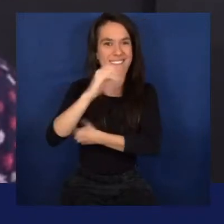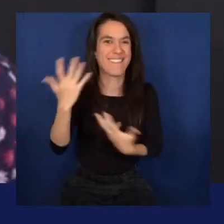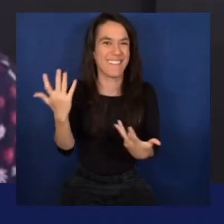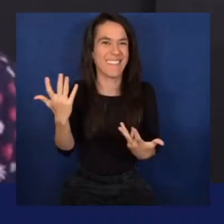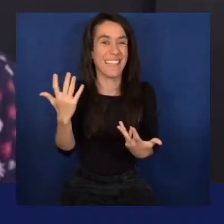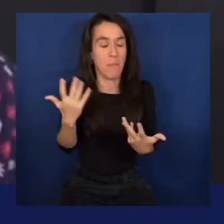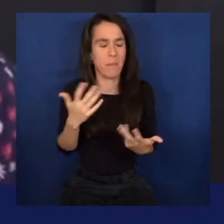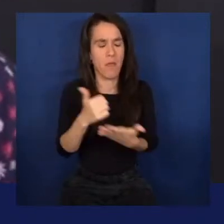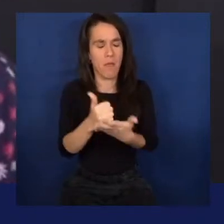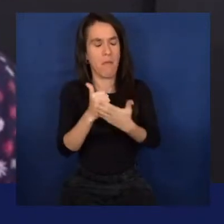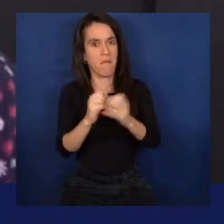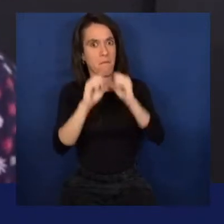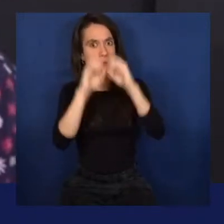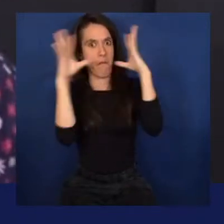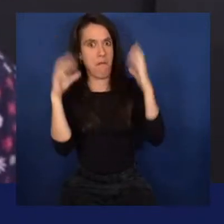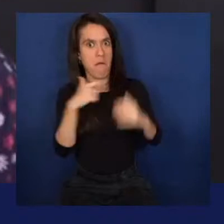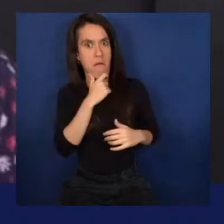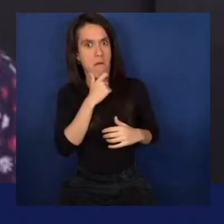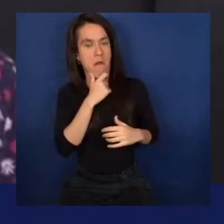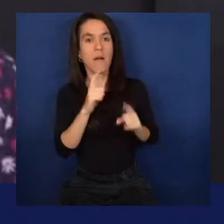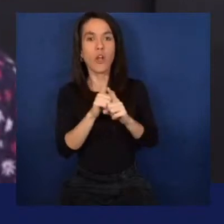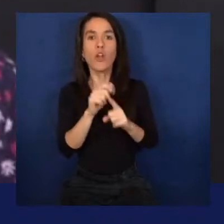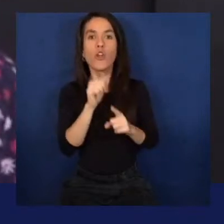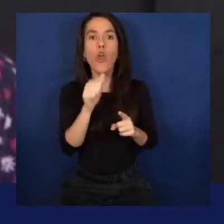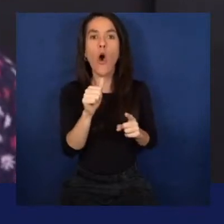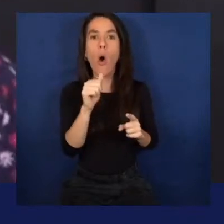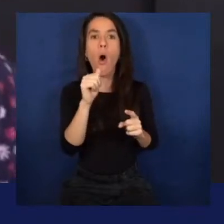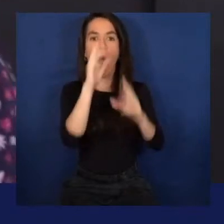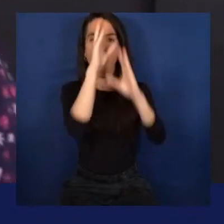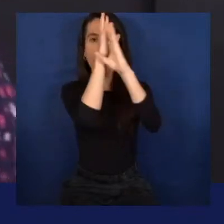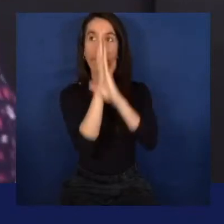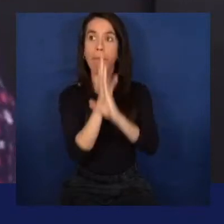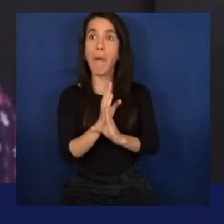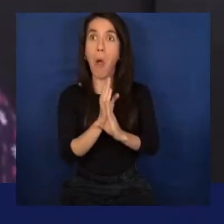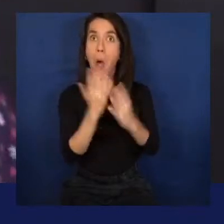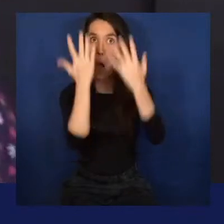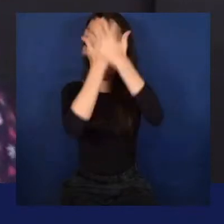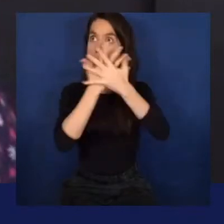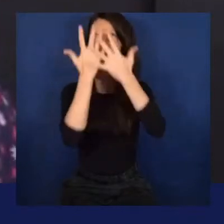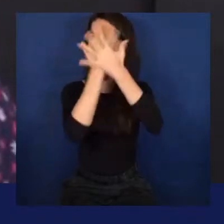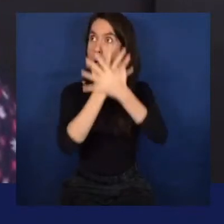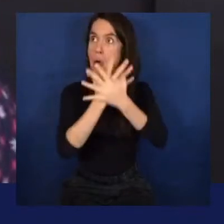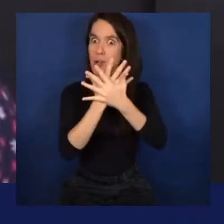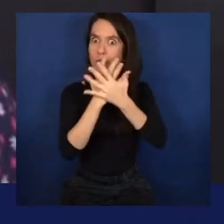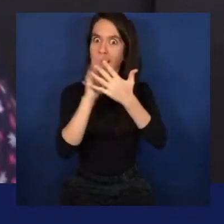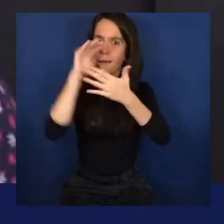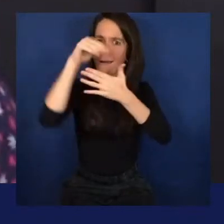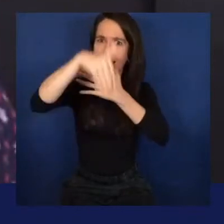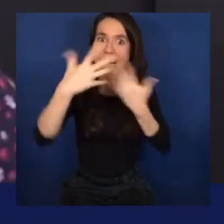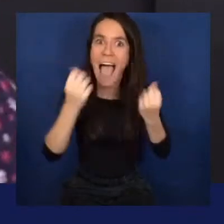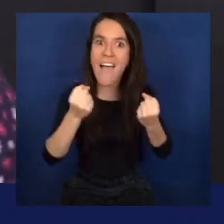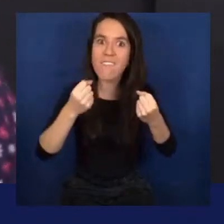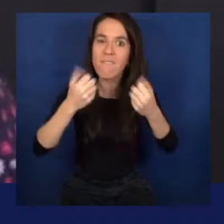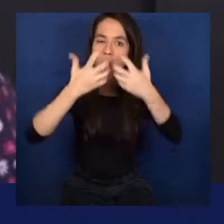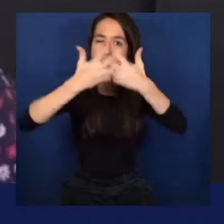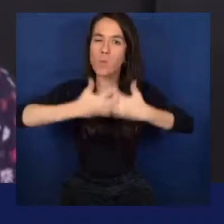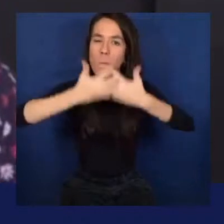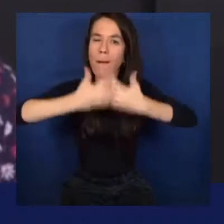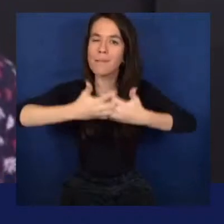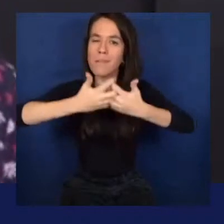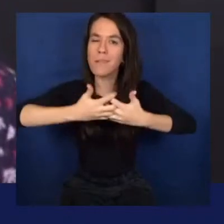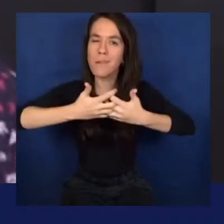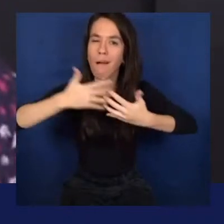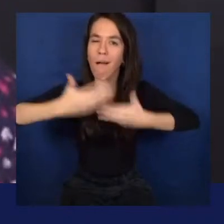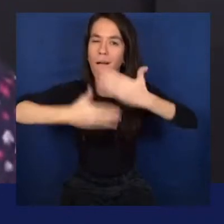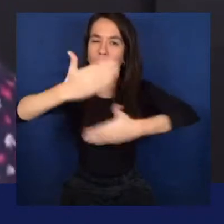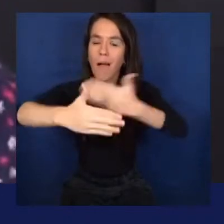right? Just disclosing the fact that you're using automatic methods to make decisions. I mean, that label helps a lot, because then you're like,